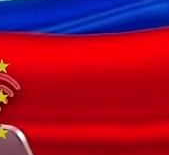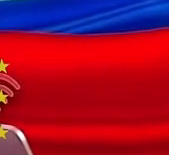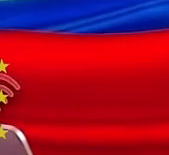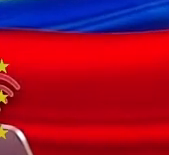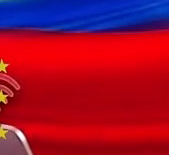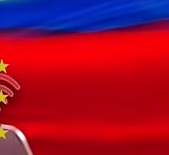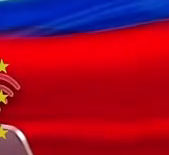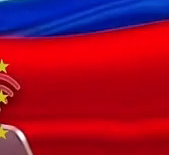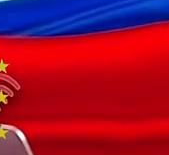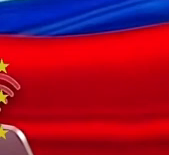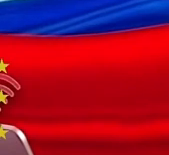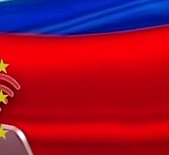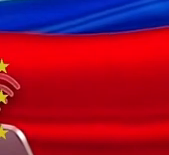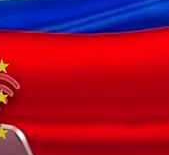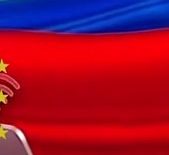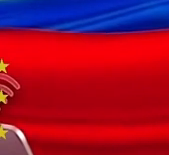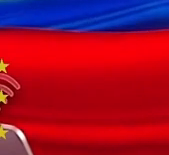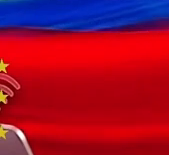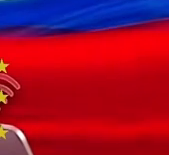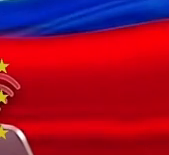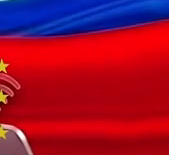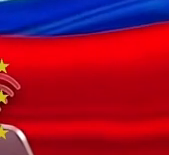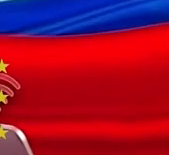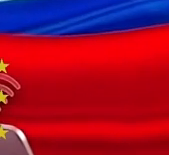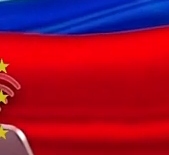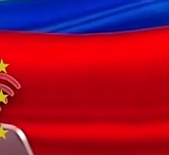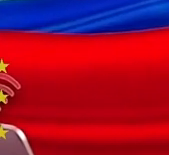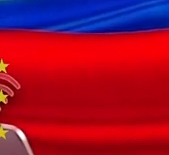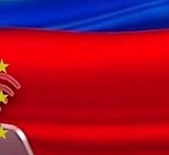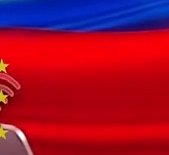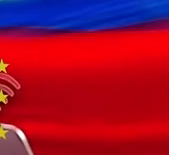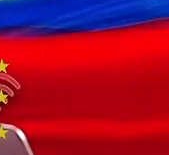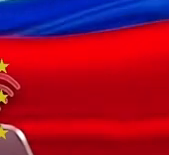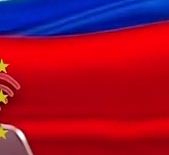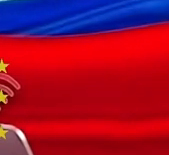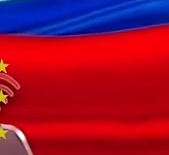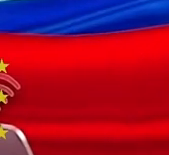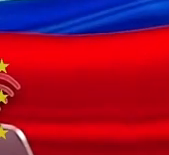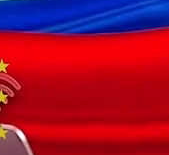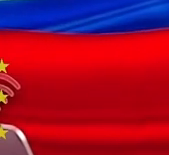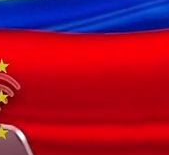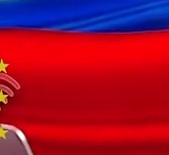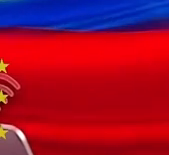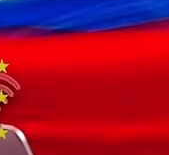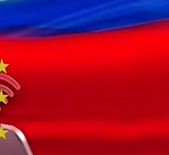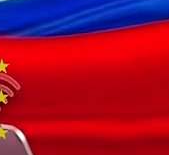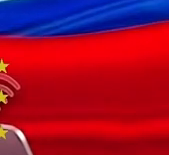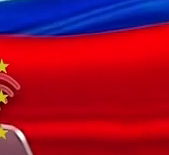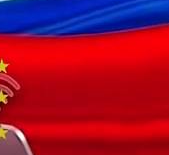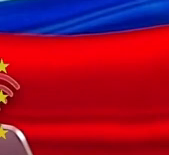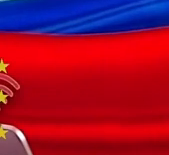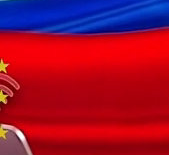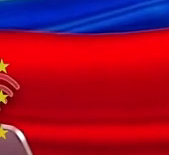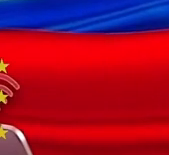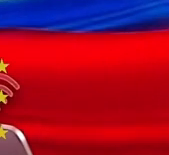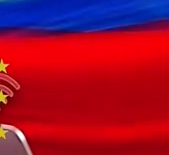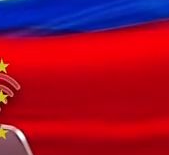protect us or prevent us from, you know, getting embroiled in a superpower conflict that